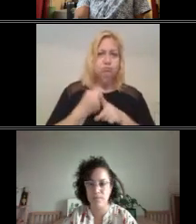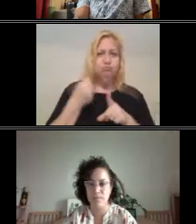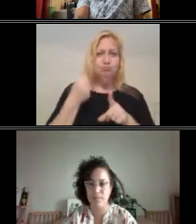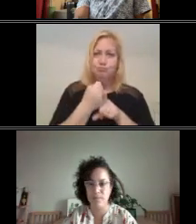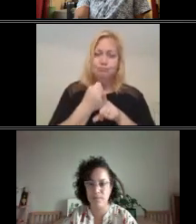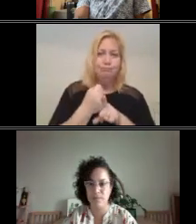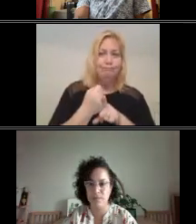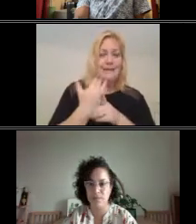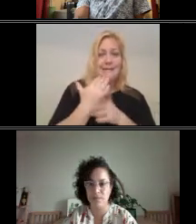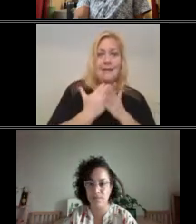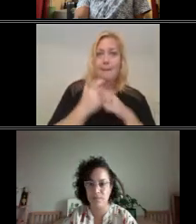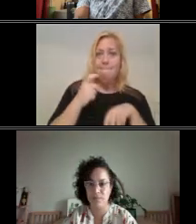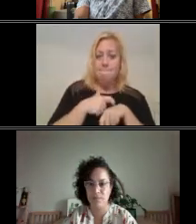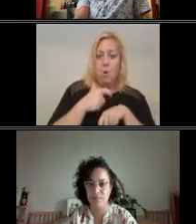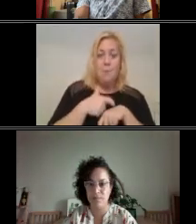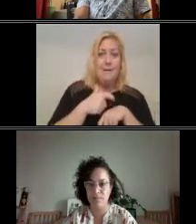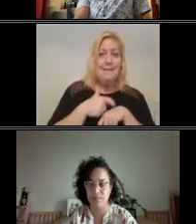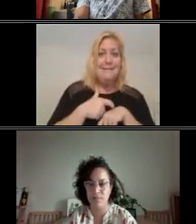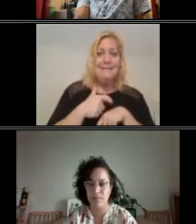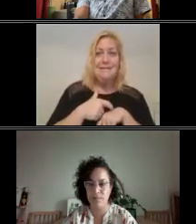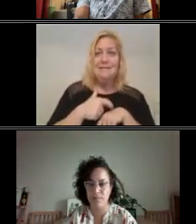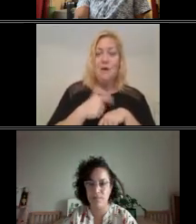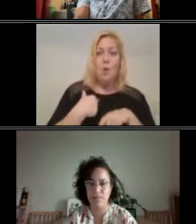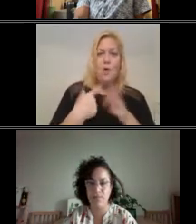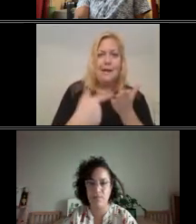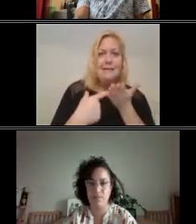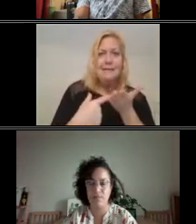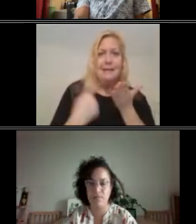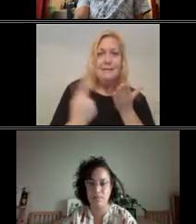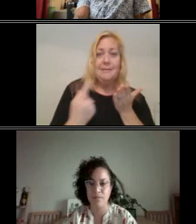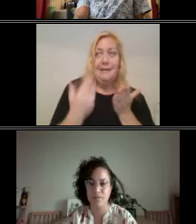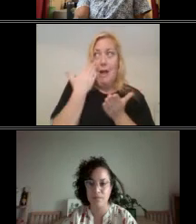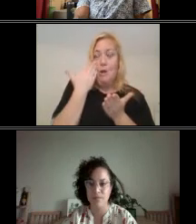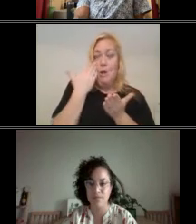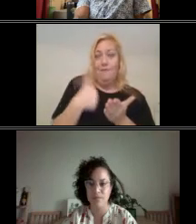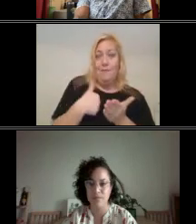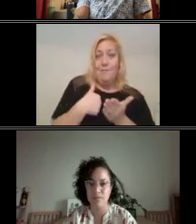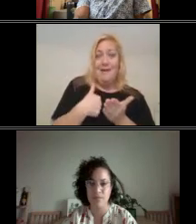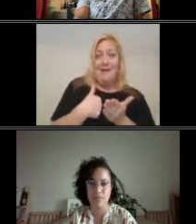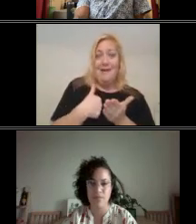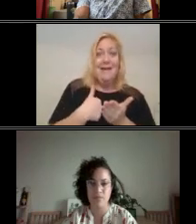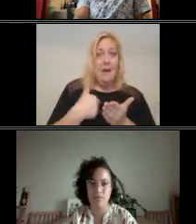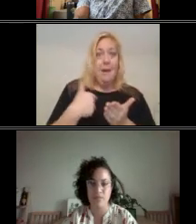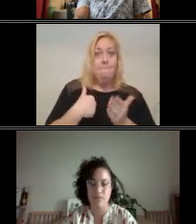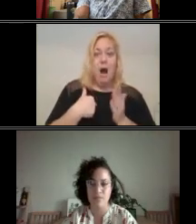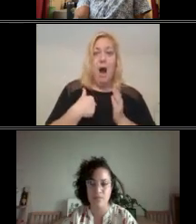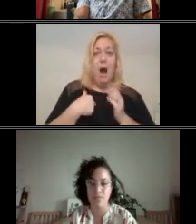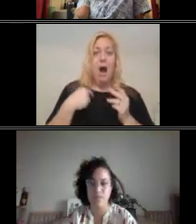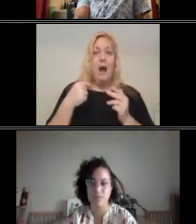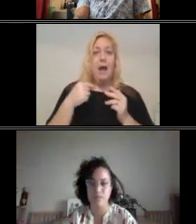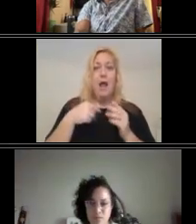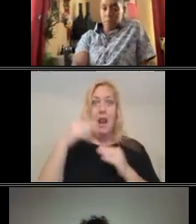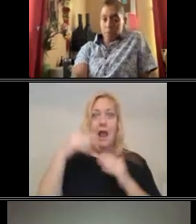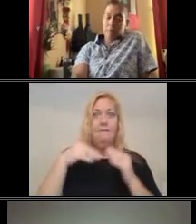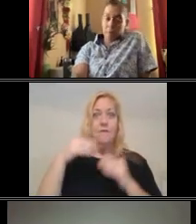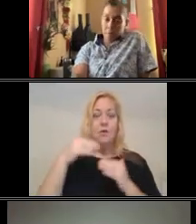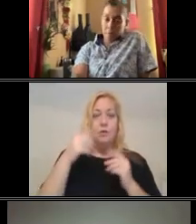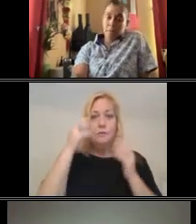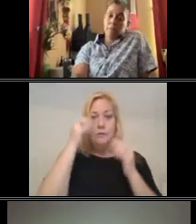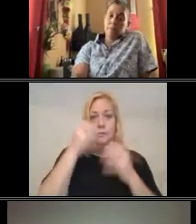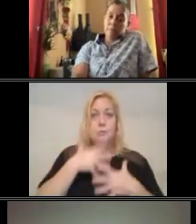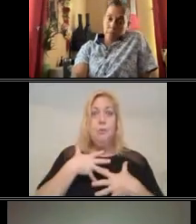some moments where we're discussing some things, and I know, like for me, my cortisol levels are going up, and so I need to take deep